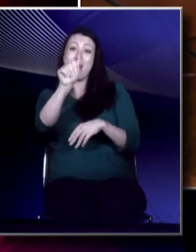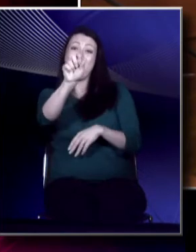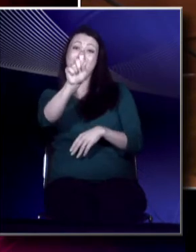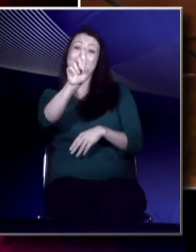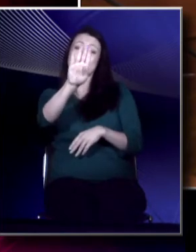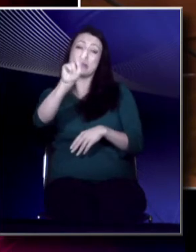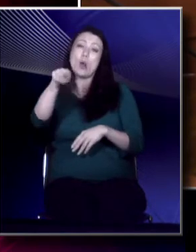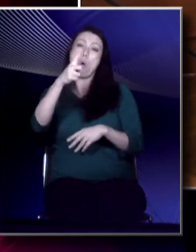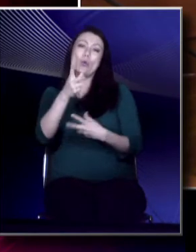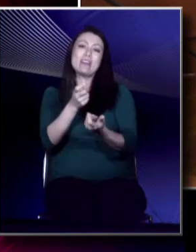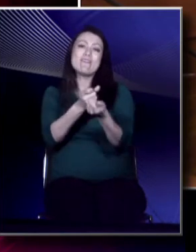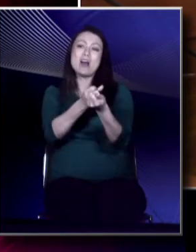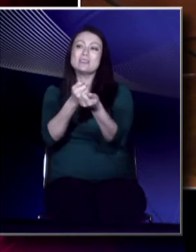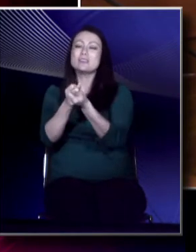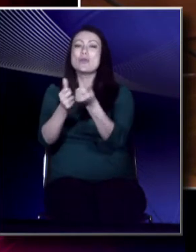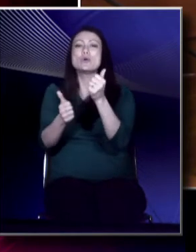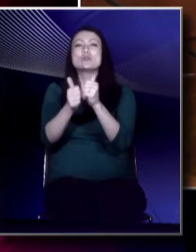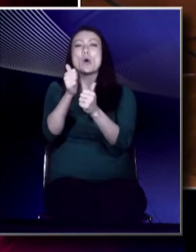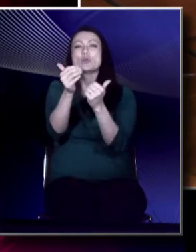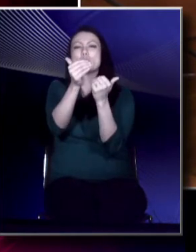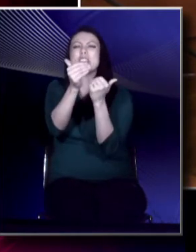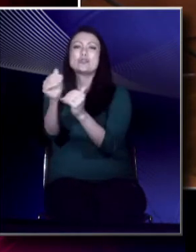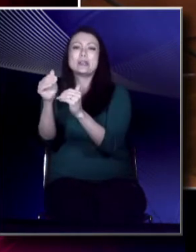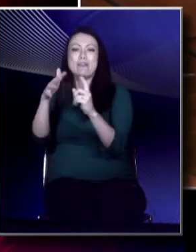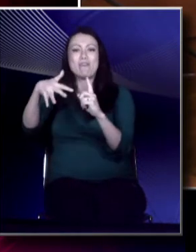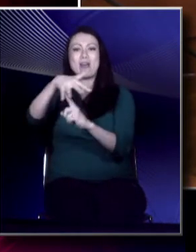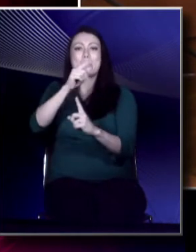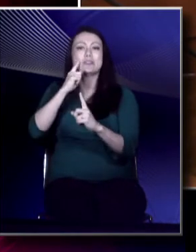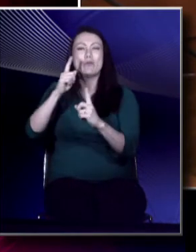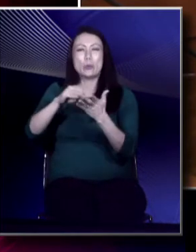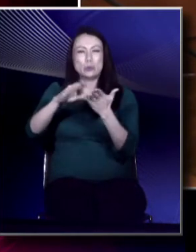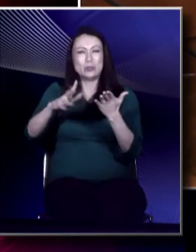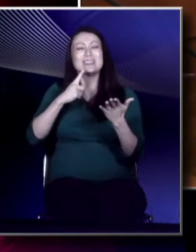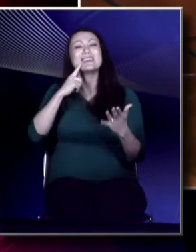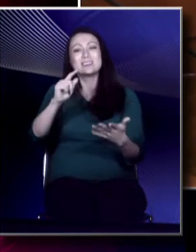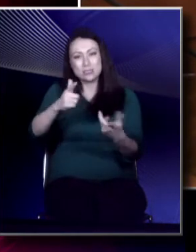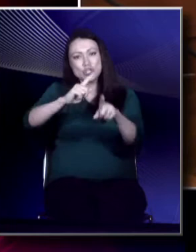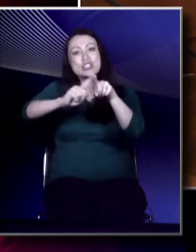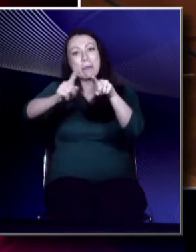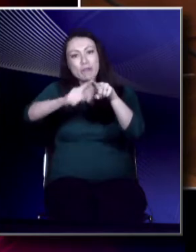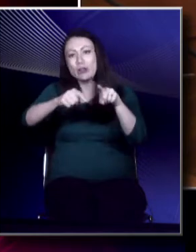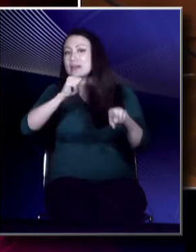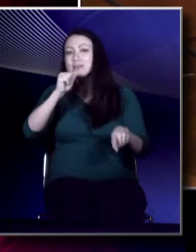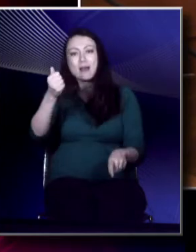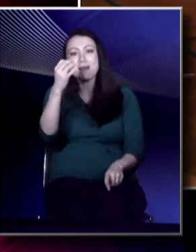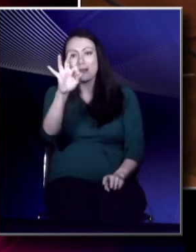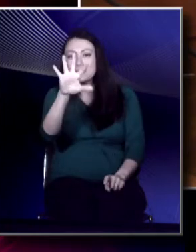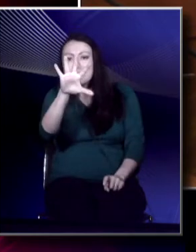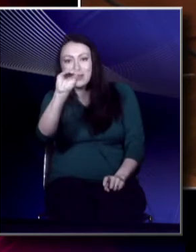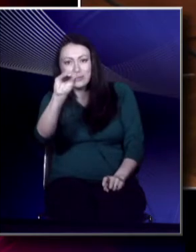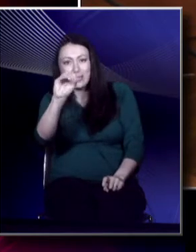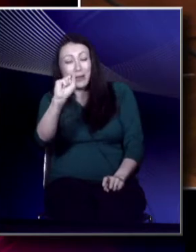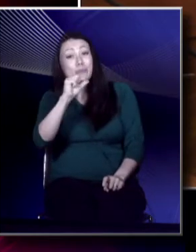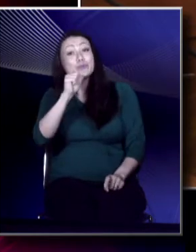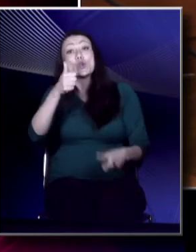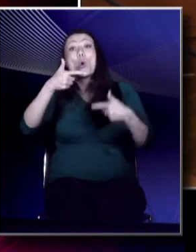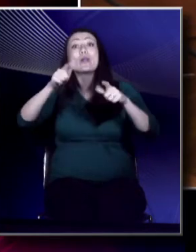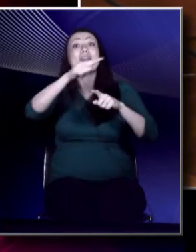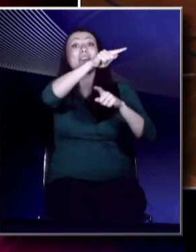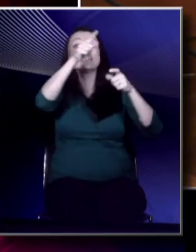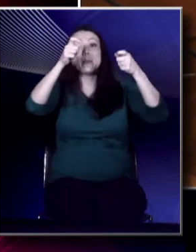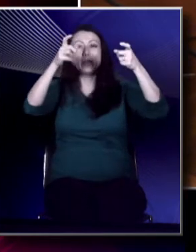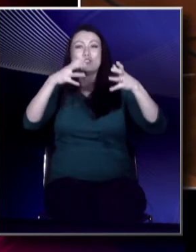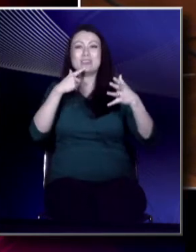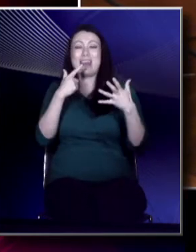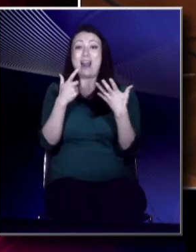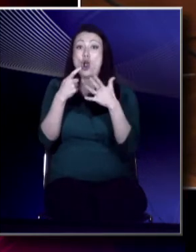funds and supports the most restrictive environments for its students. It's shameful, and this is not 1950. Don't let this administration tell you that the cost of a